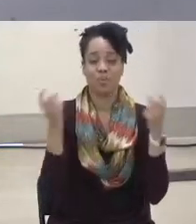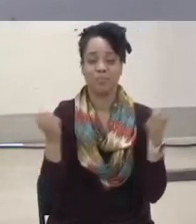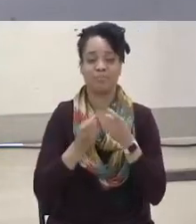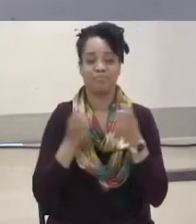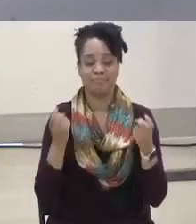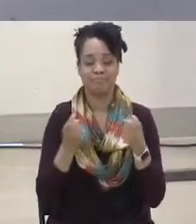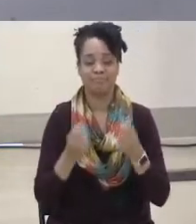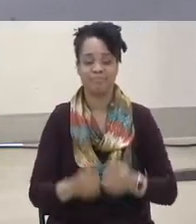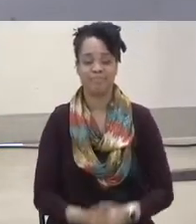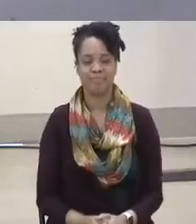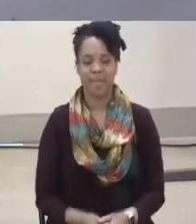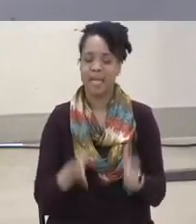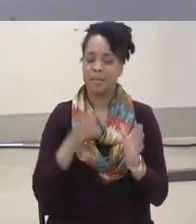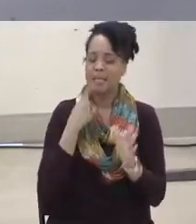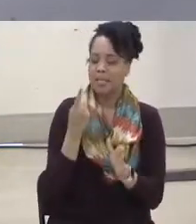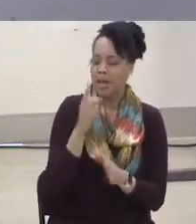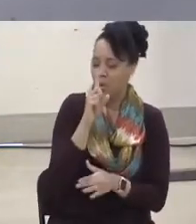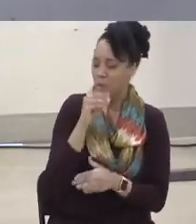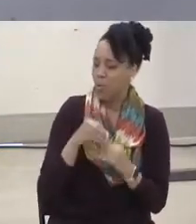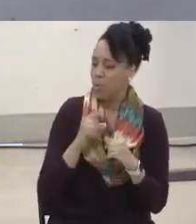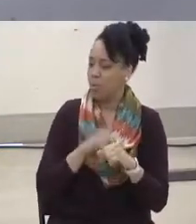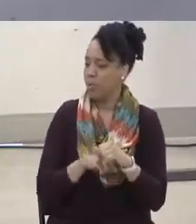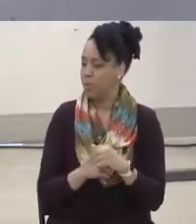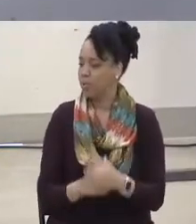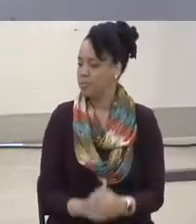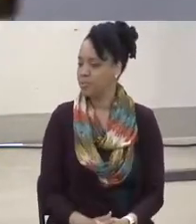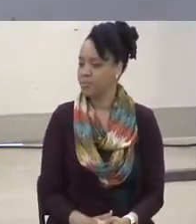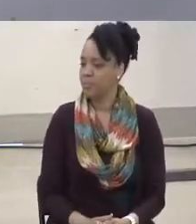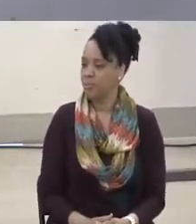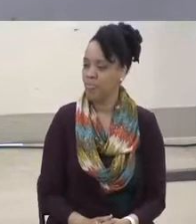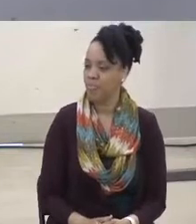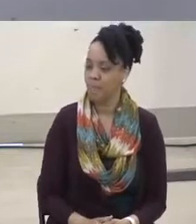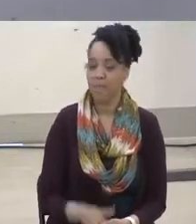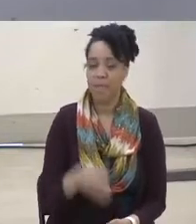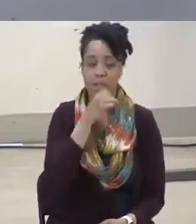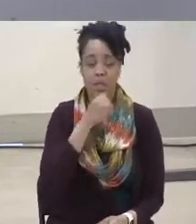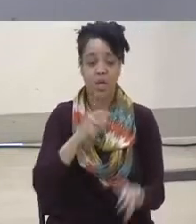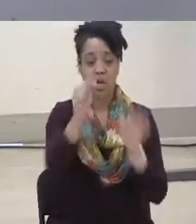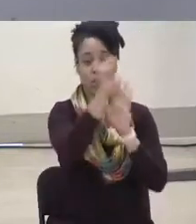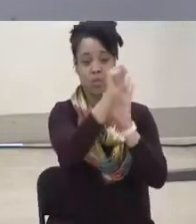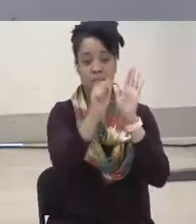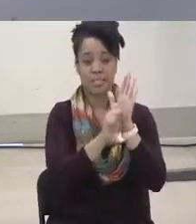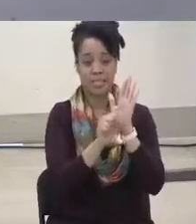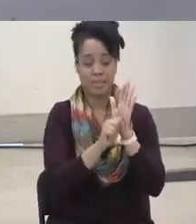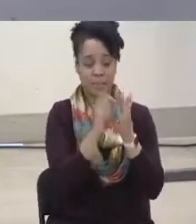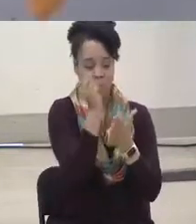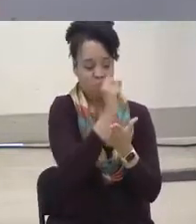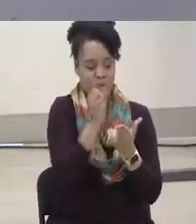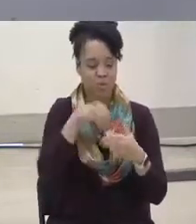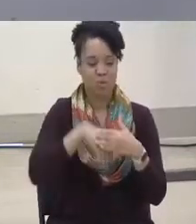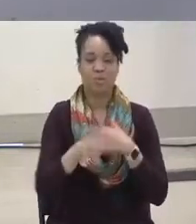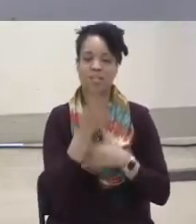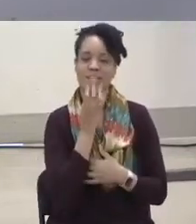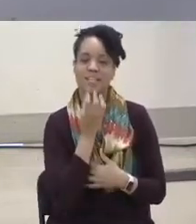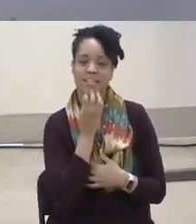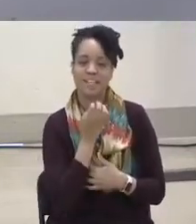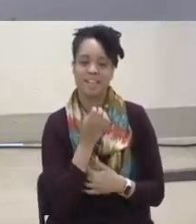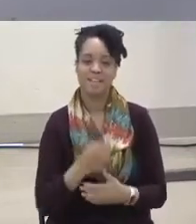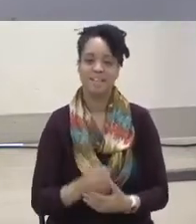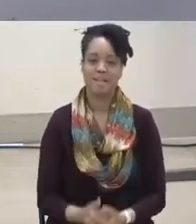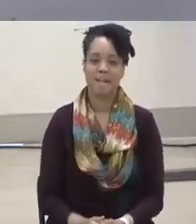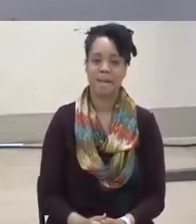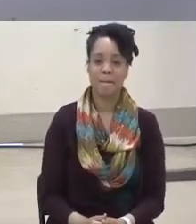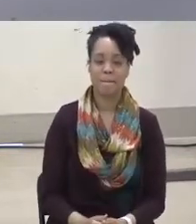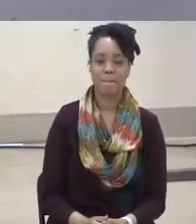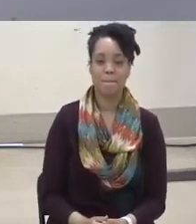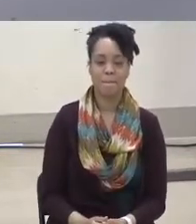de tus pecados. Let me say another thing. Déjame decir algo más. The Old Testament was written in Hebrew El Antiguo Testamento fue escrito